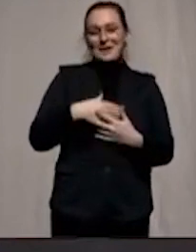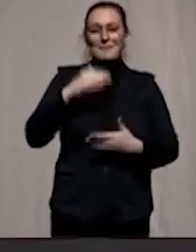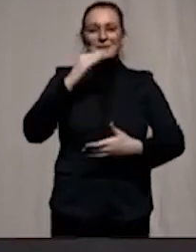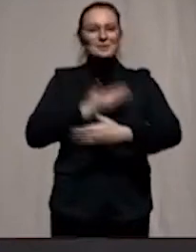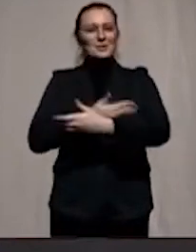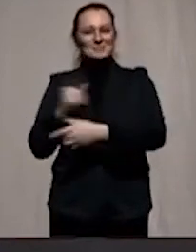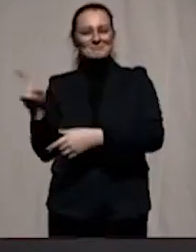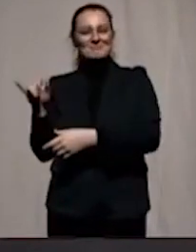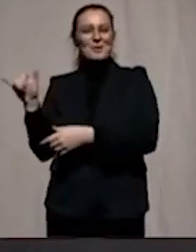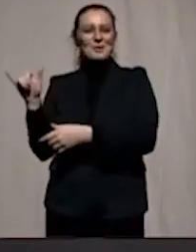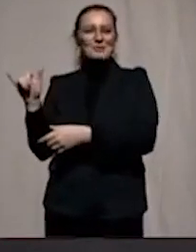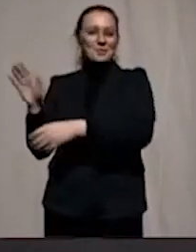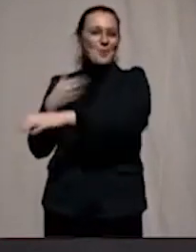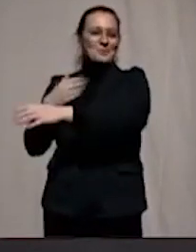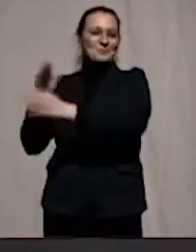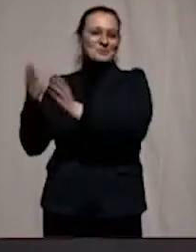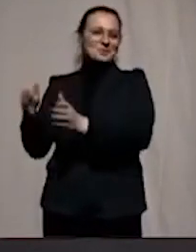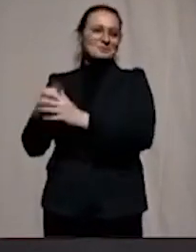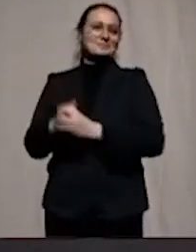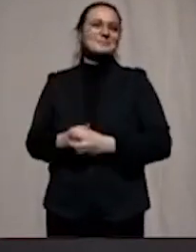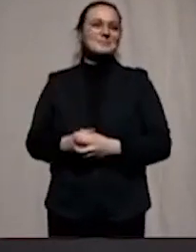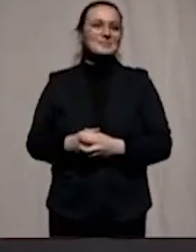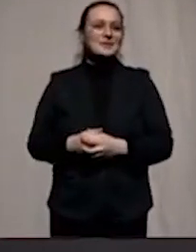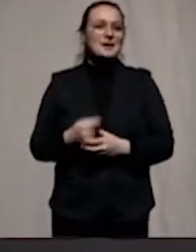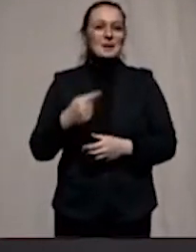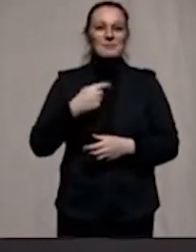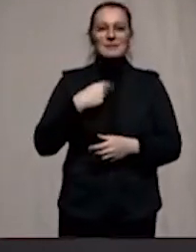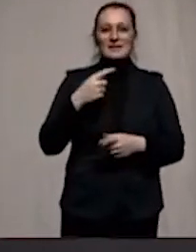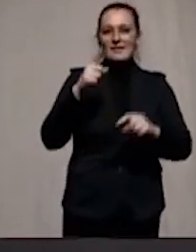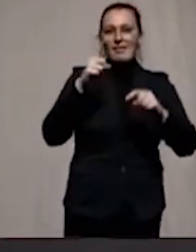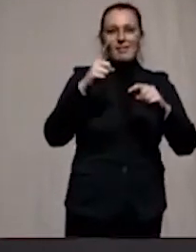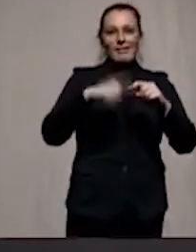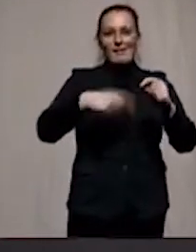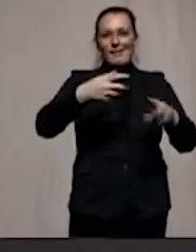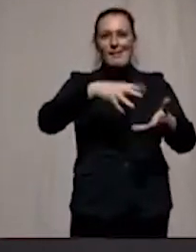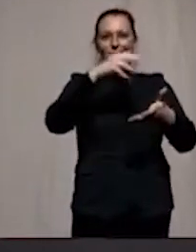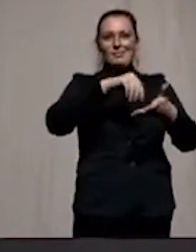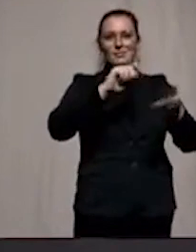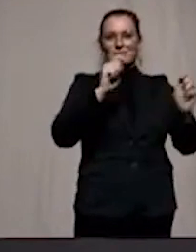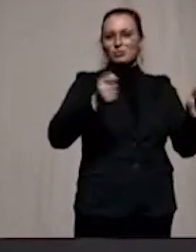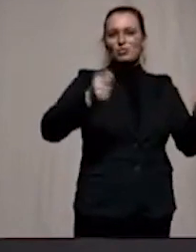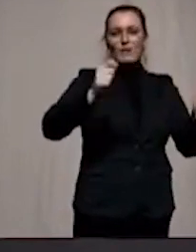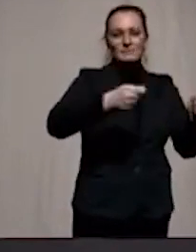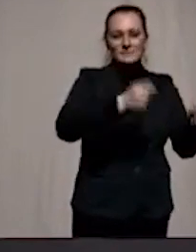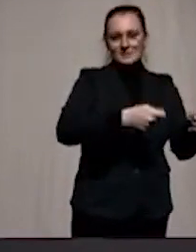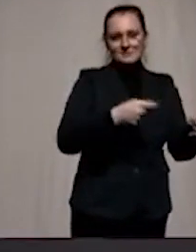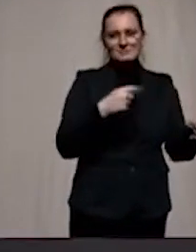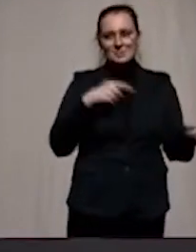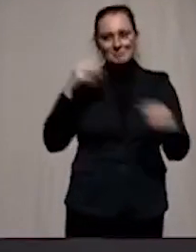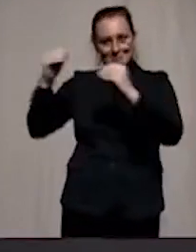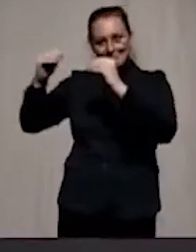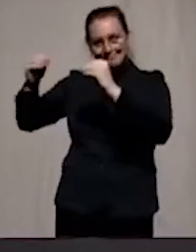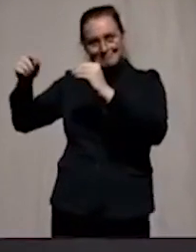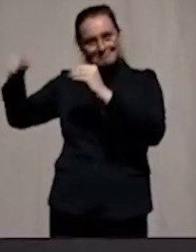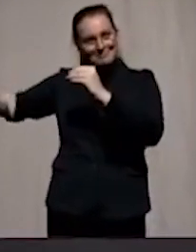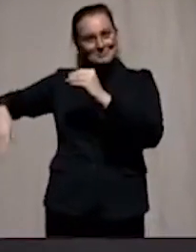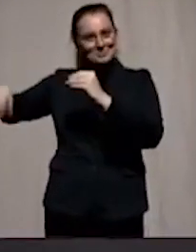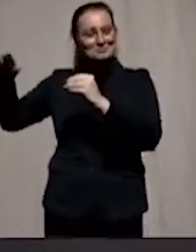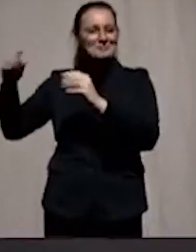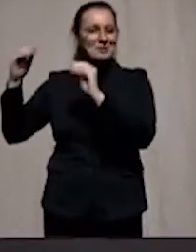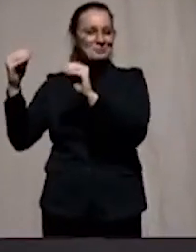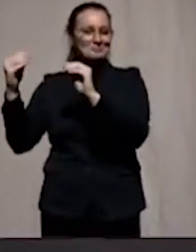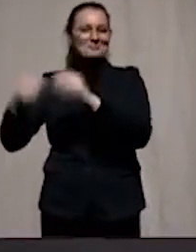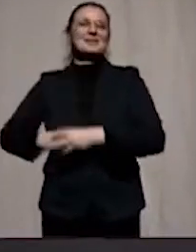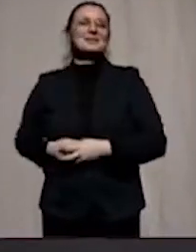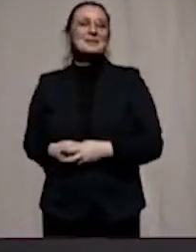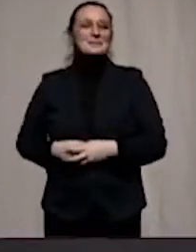be more proud. I couldn't figure out how to play drums, so I got her to play drums. It's kind of nice. I'm slowly making my band for the future. I'm totally kidding. I'm never having